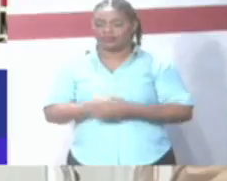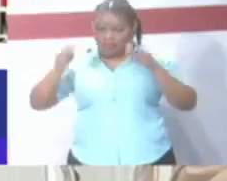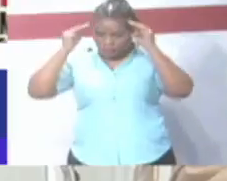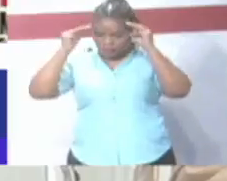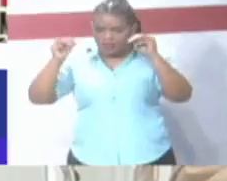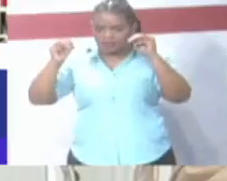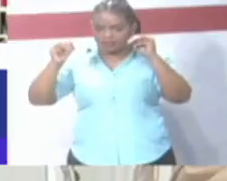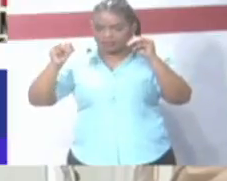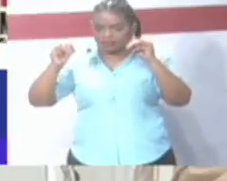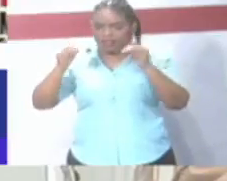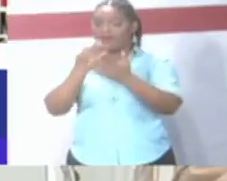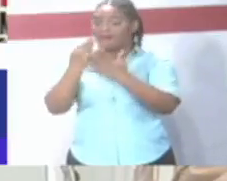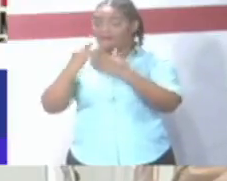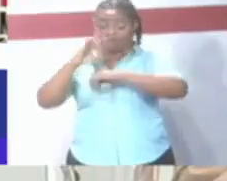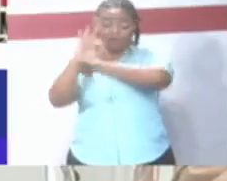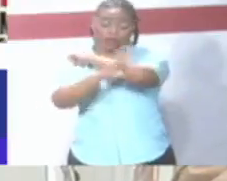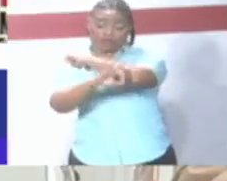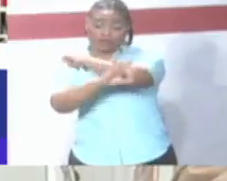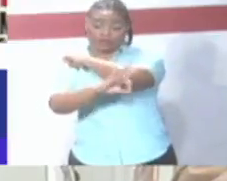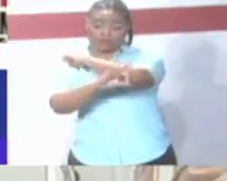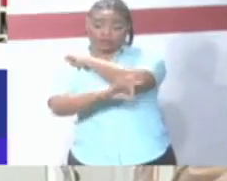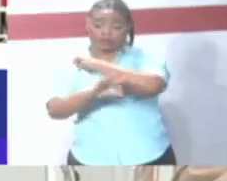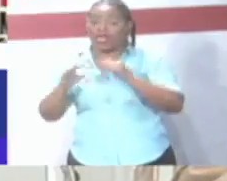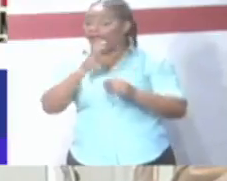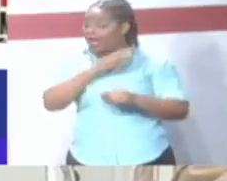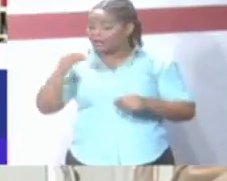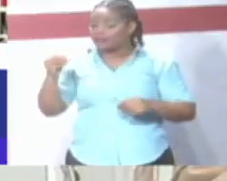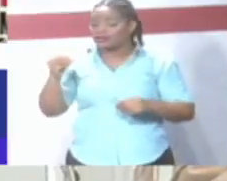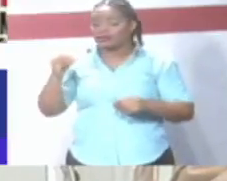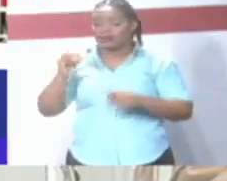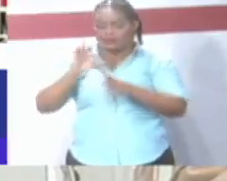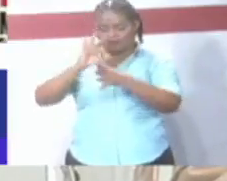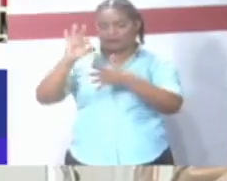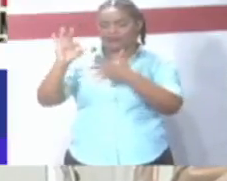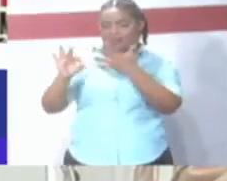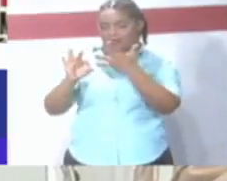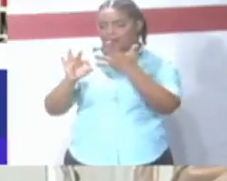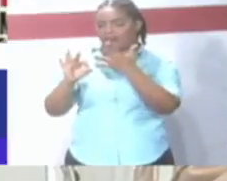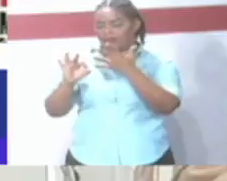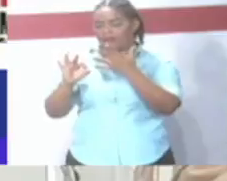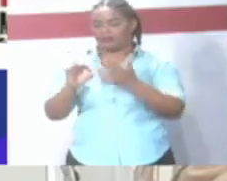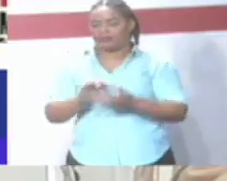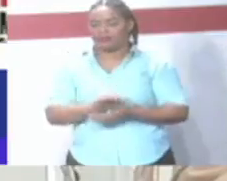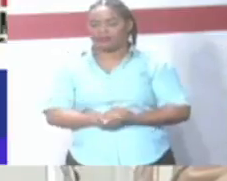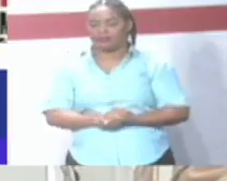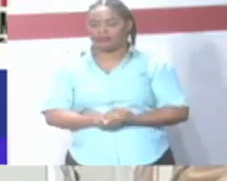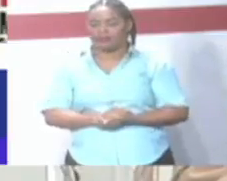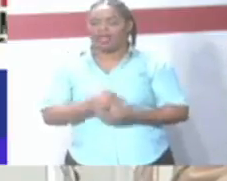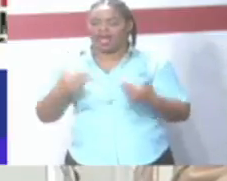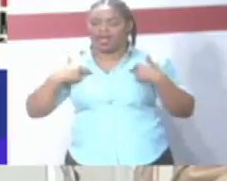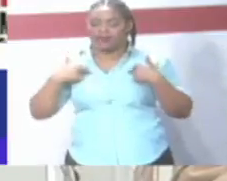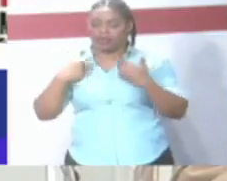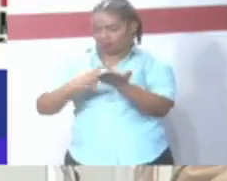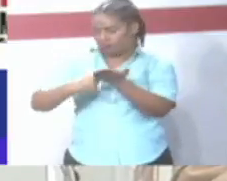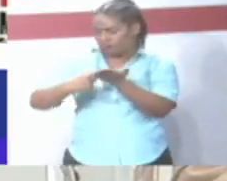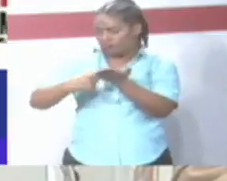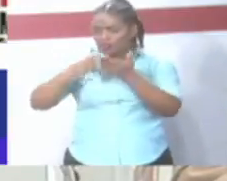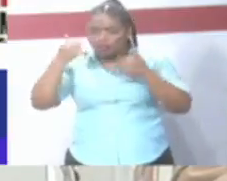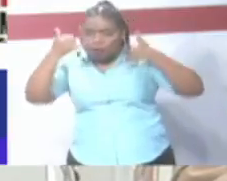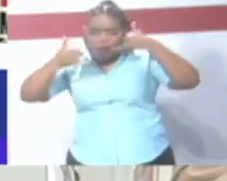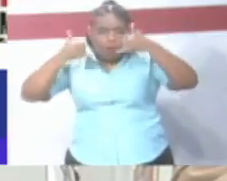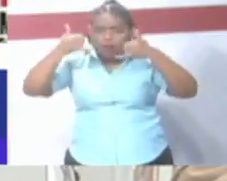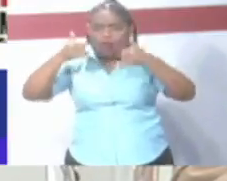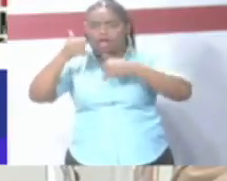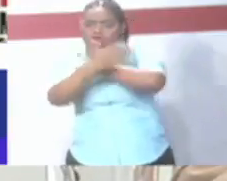and through PAHO, through the COVAX system. But the takeaway point is that anyone who has received